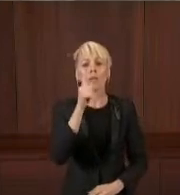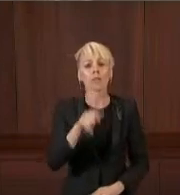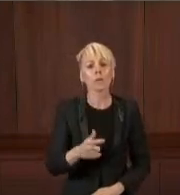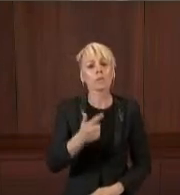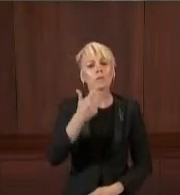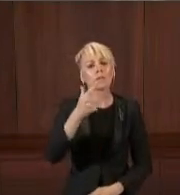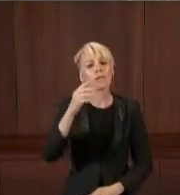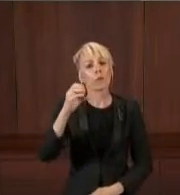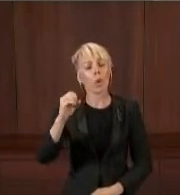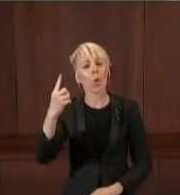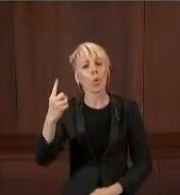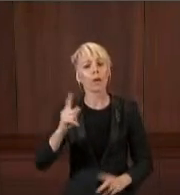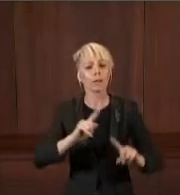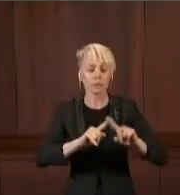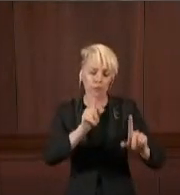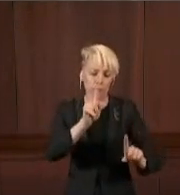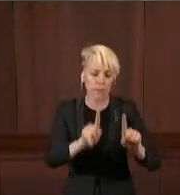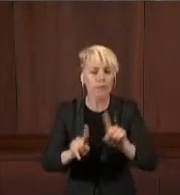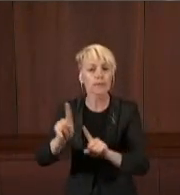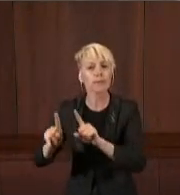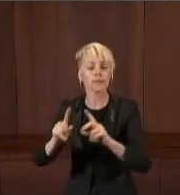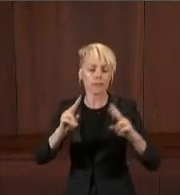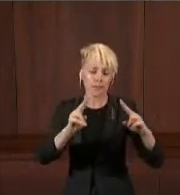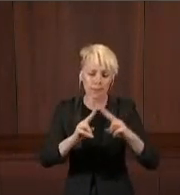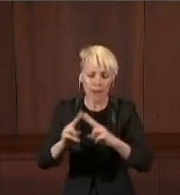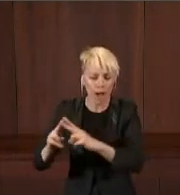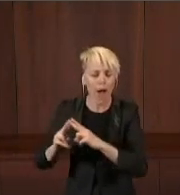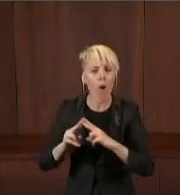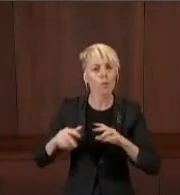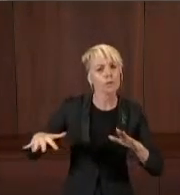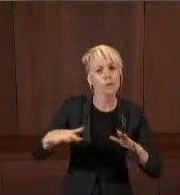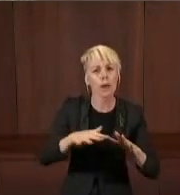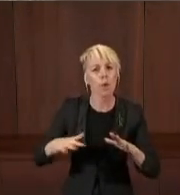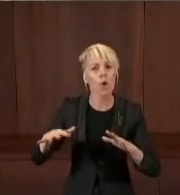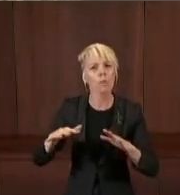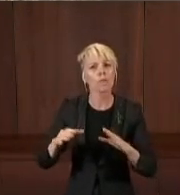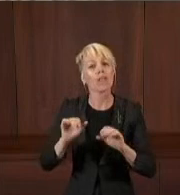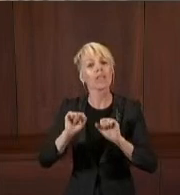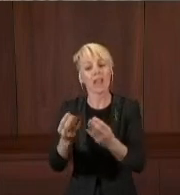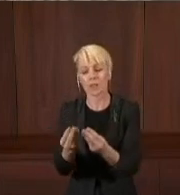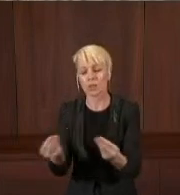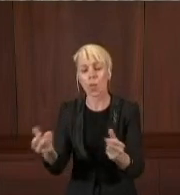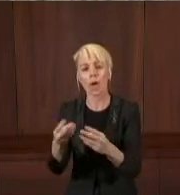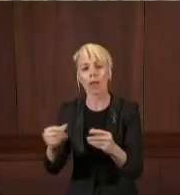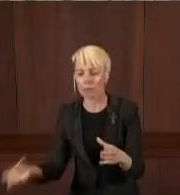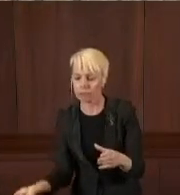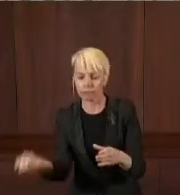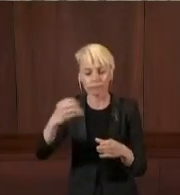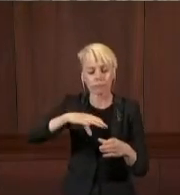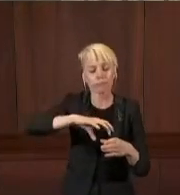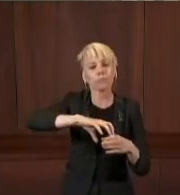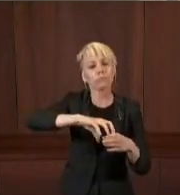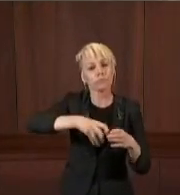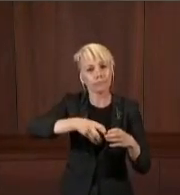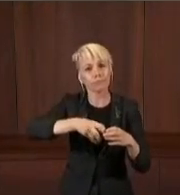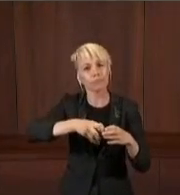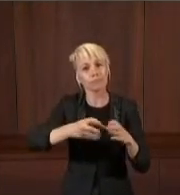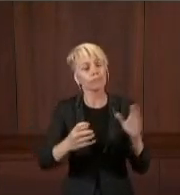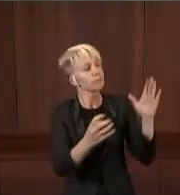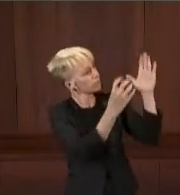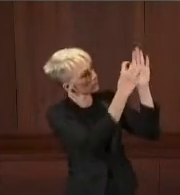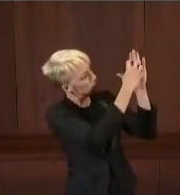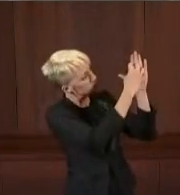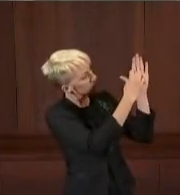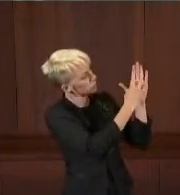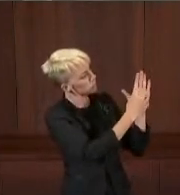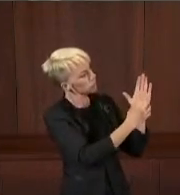1,701 New South Wales towns, cities, suburbs and homesteads, given as the home address by our